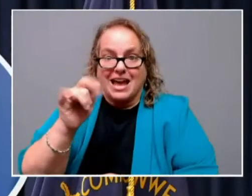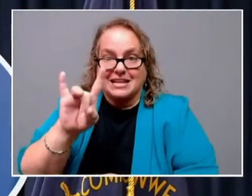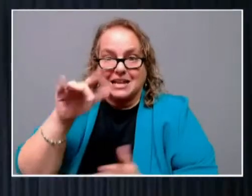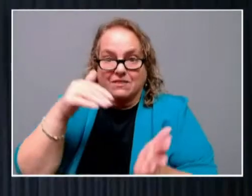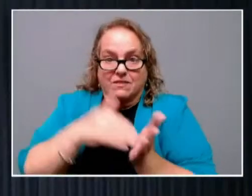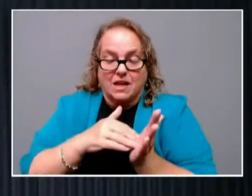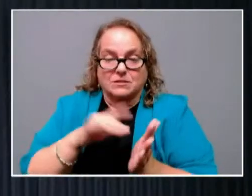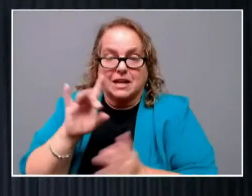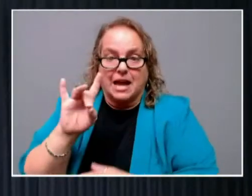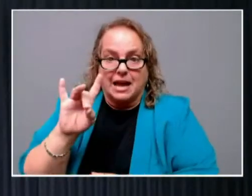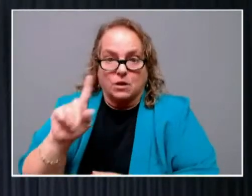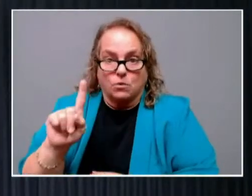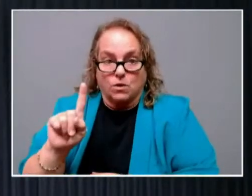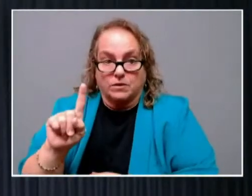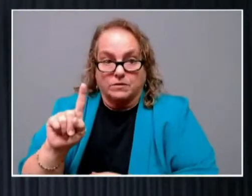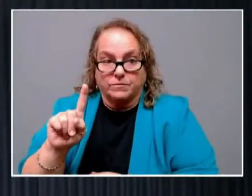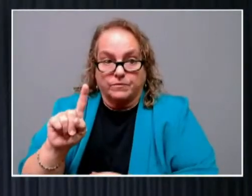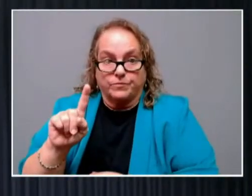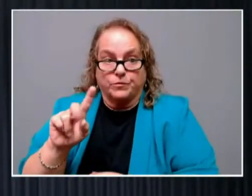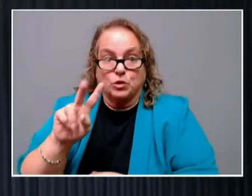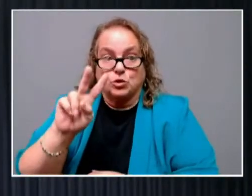2,618,081. That's